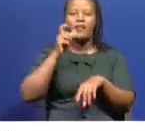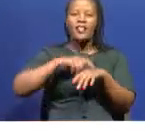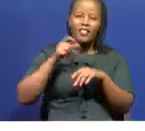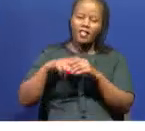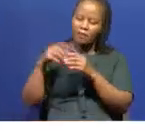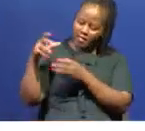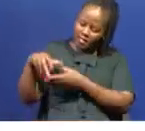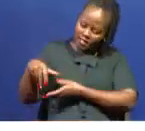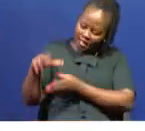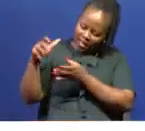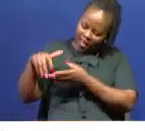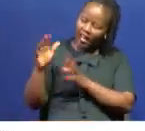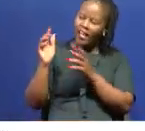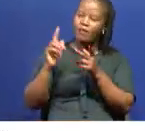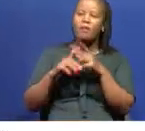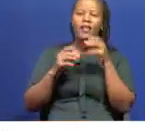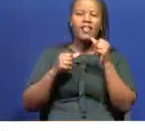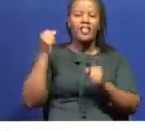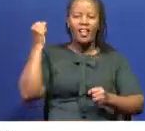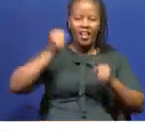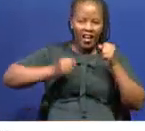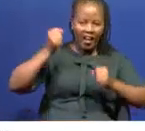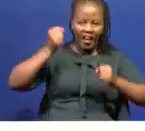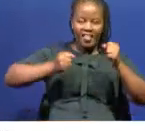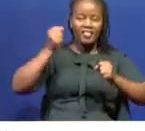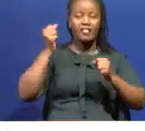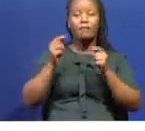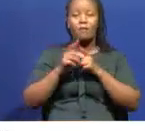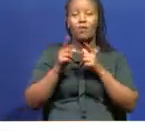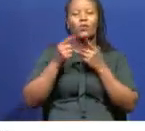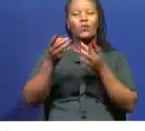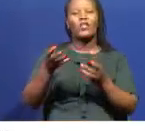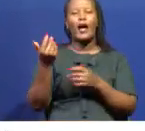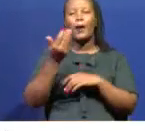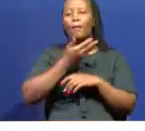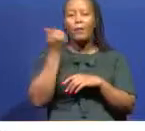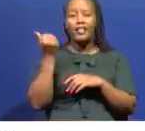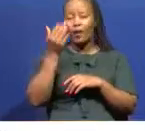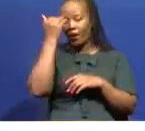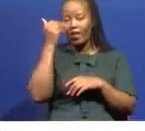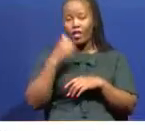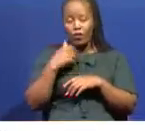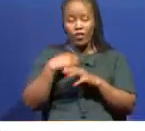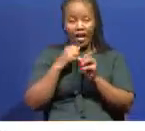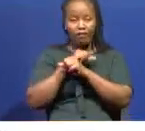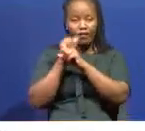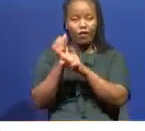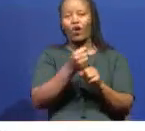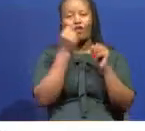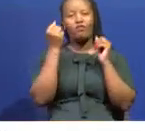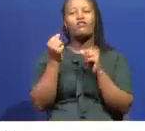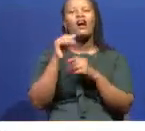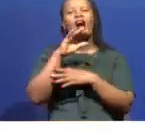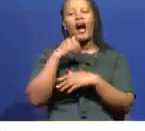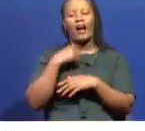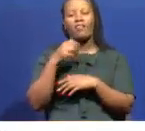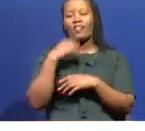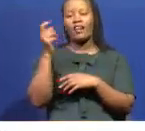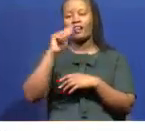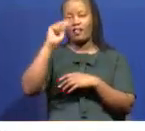rugby, internationally, and it's now getting better that we have golf also. We are flying the Kenyan